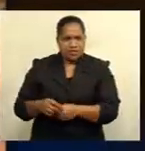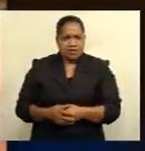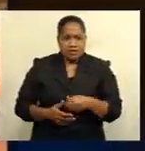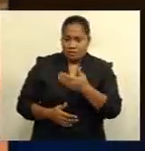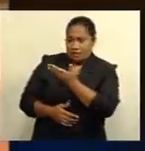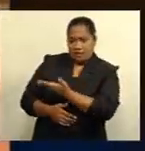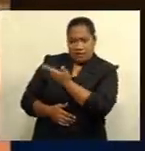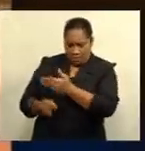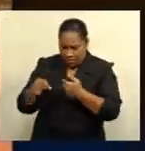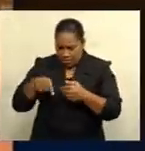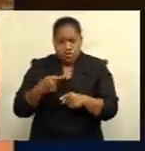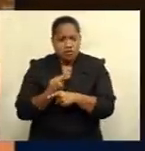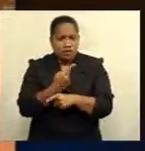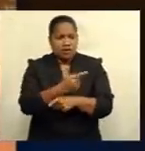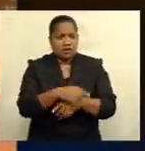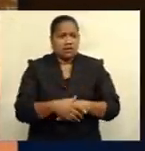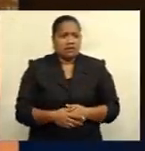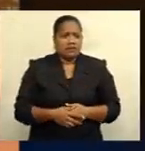any,